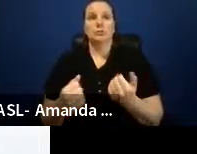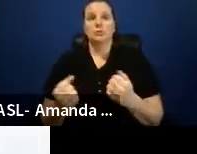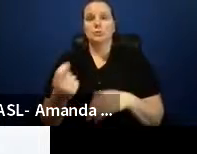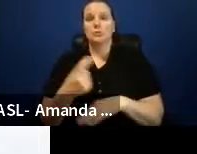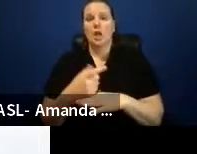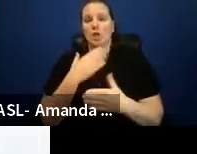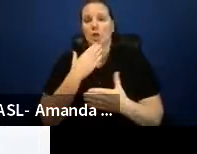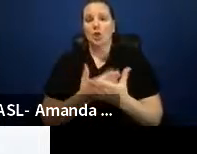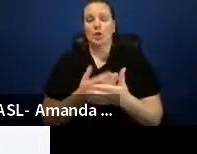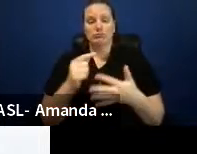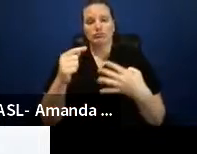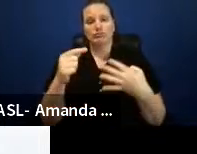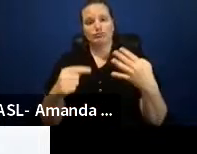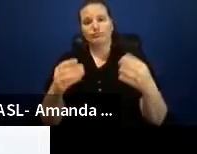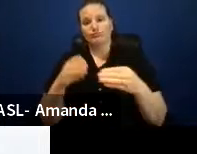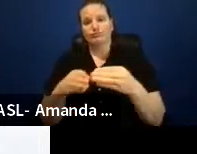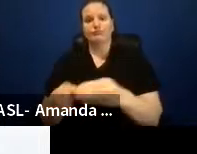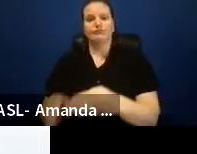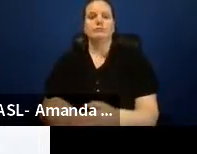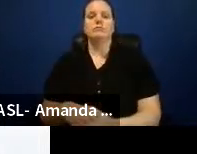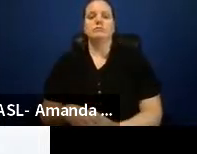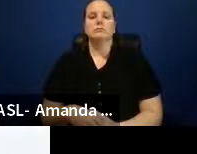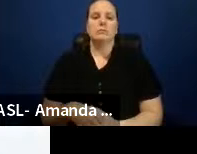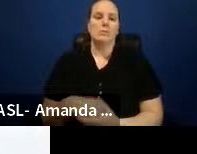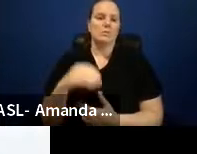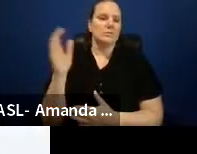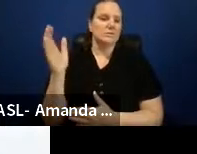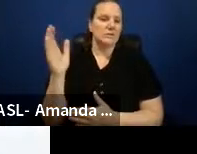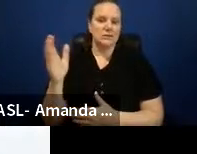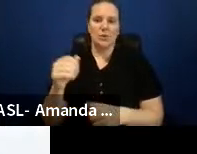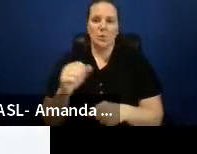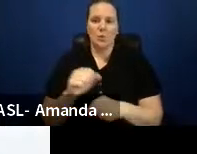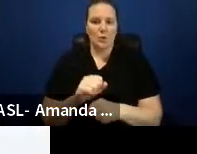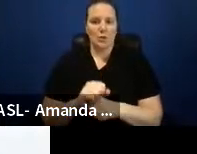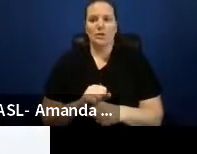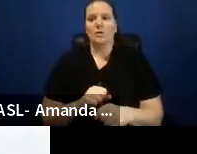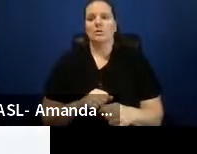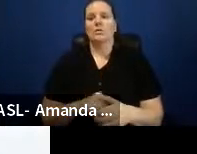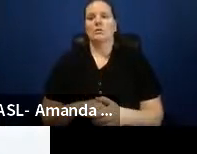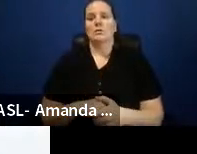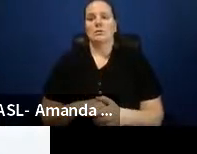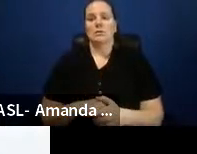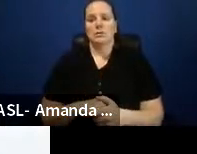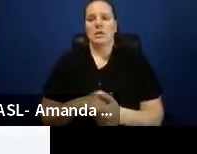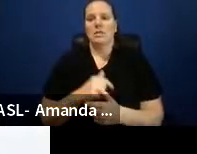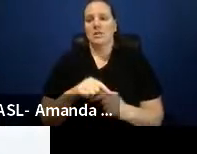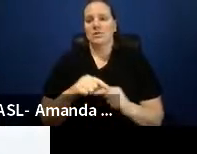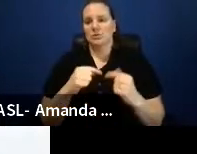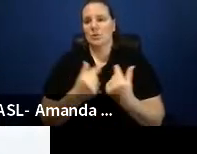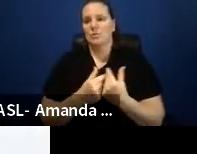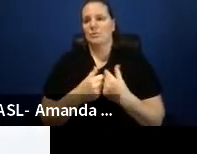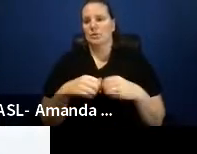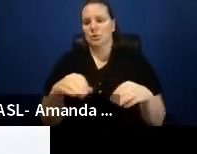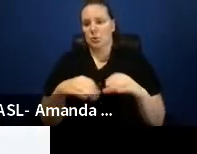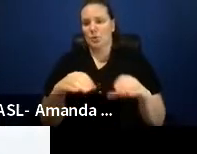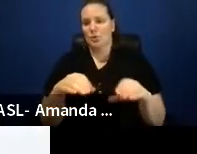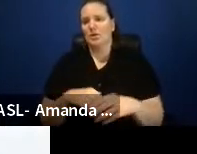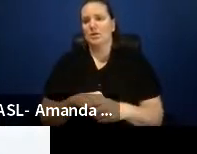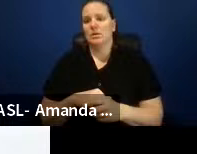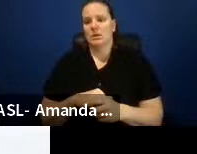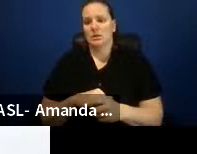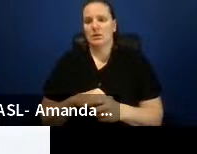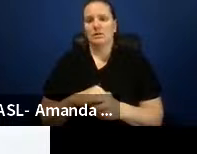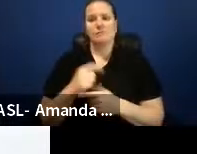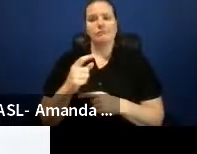good things done. We have presented the work that this group is doing in